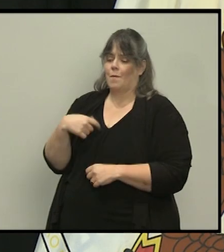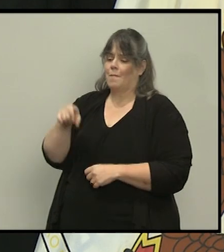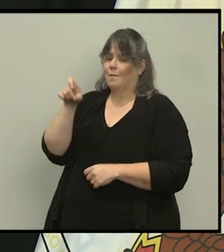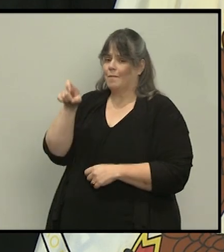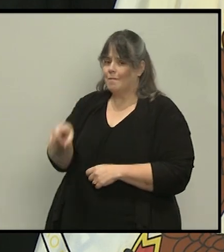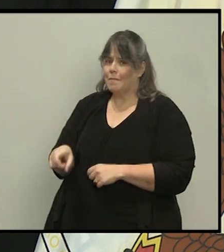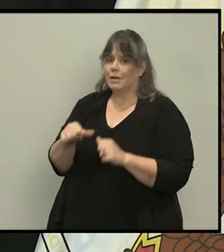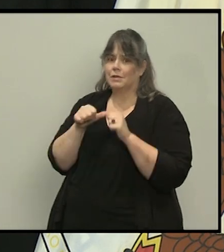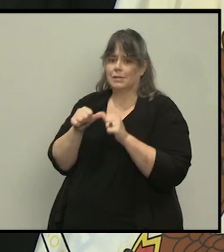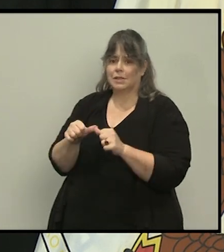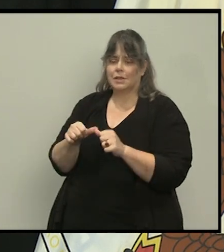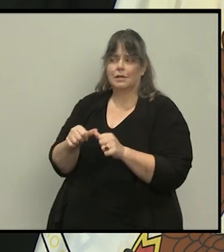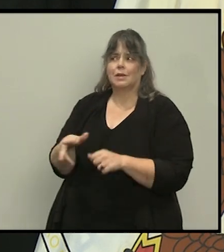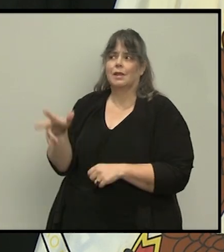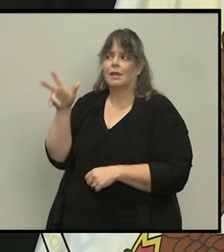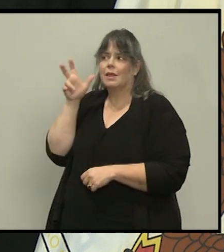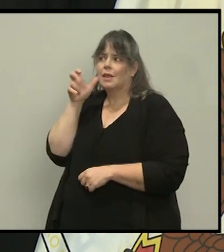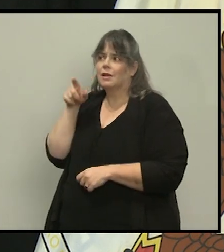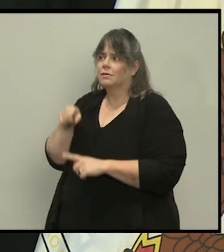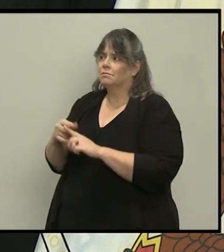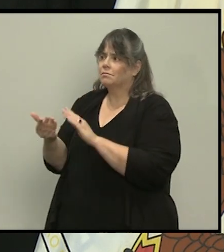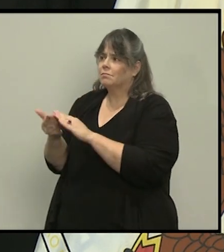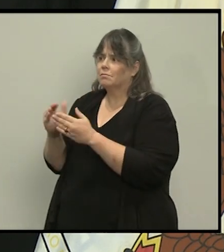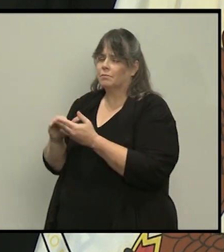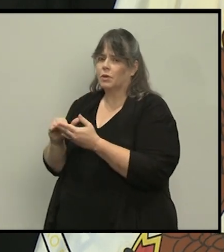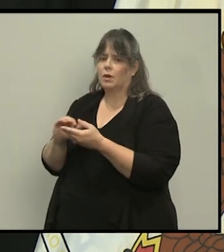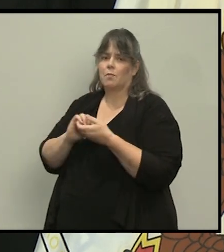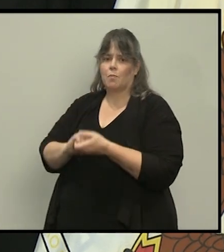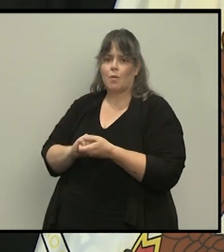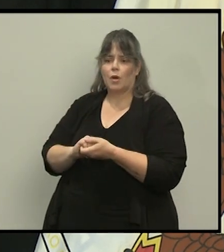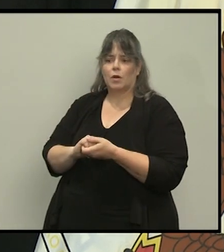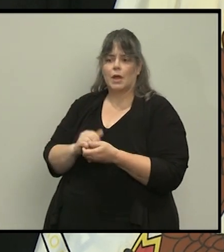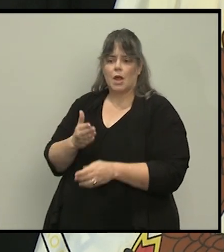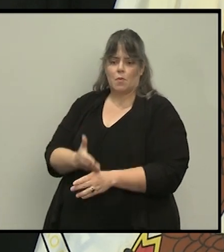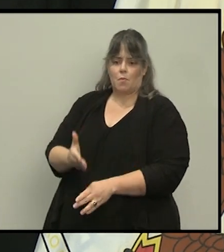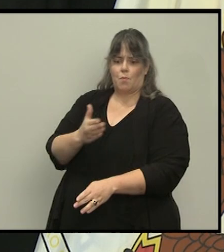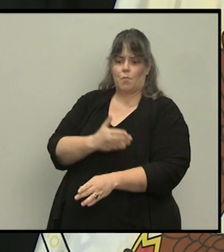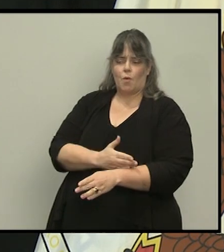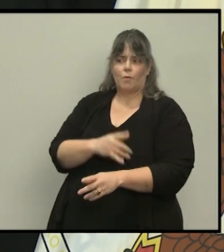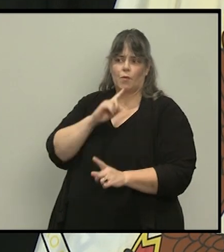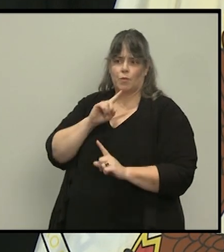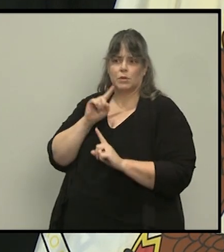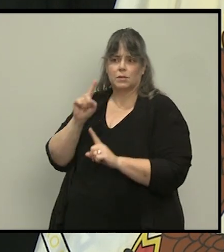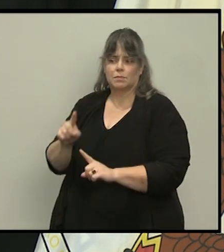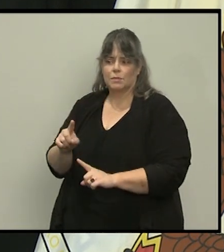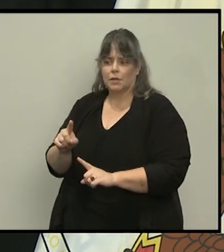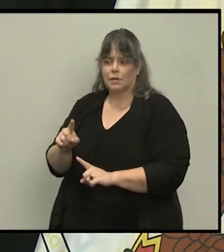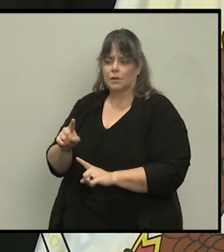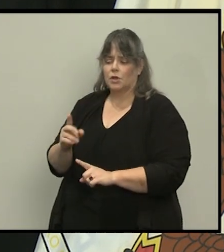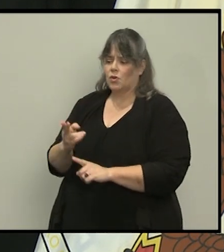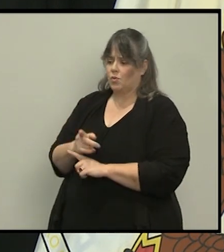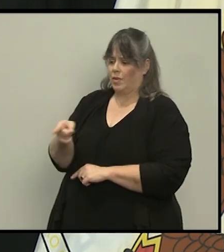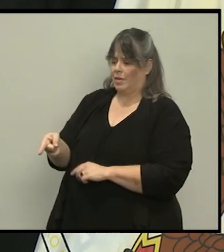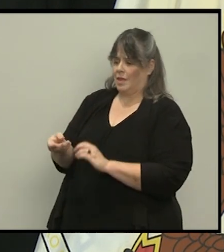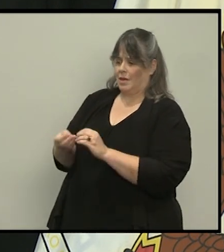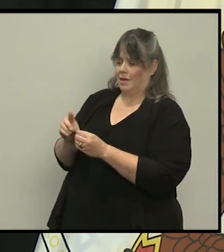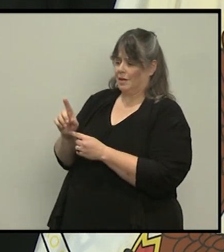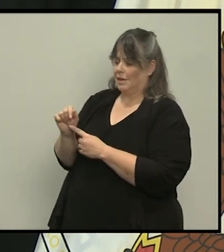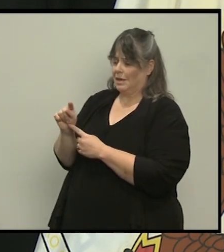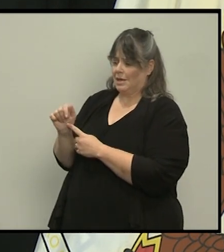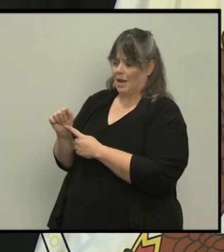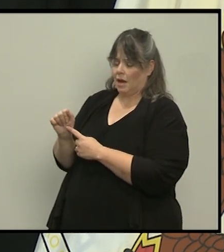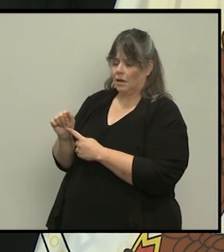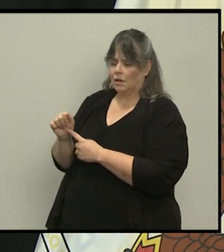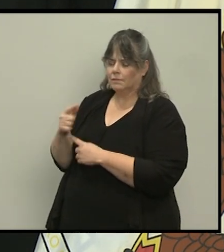we must continue to listen to community partners, improve our response, and use data to take action